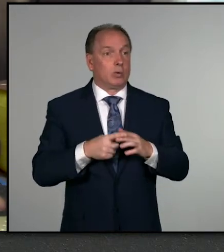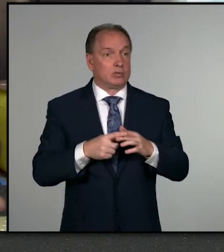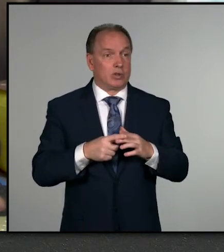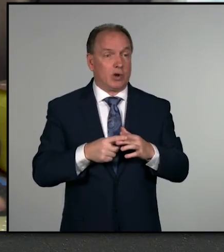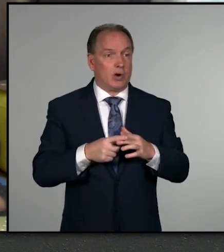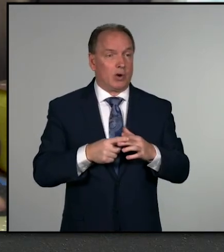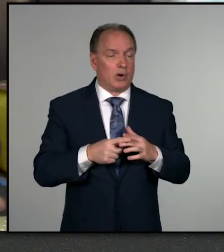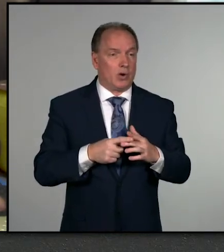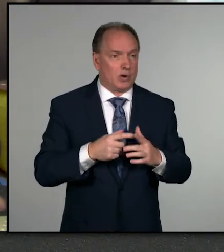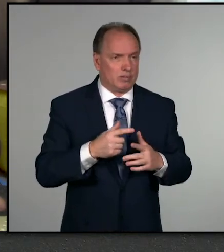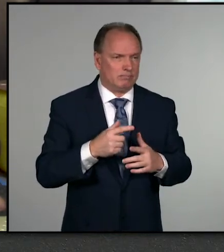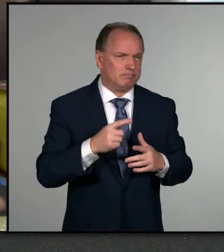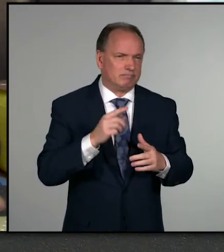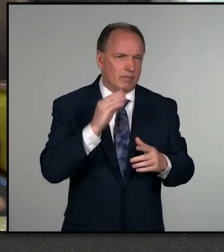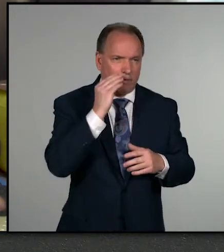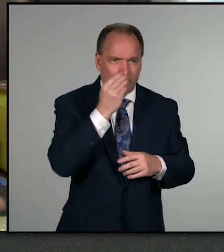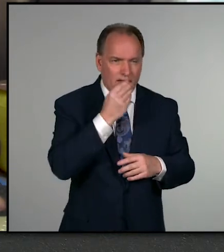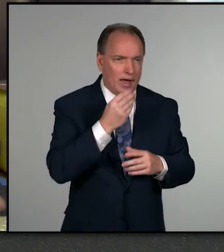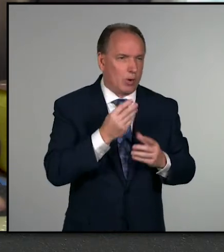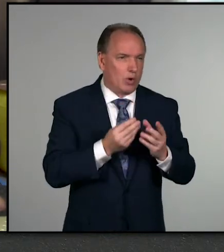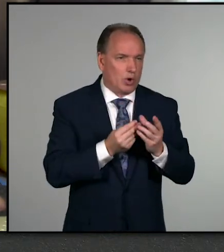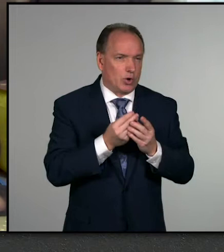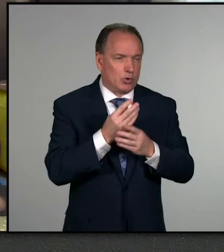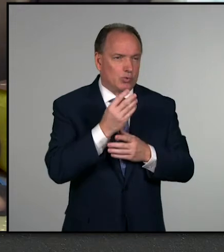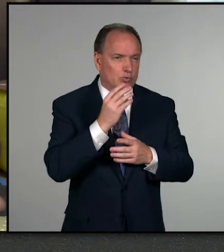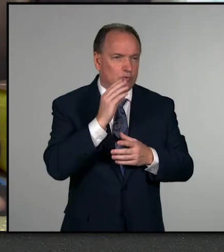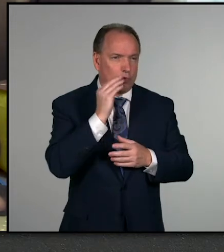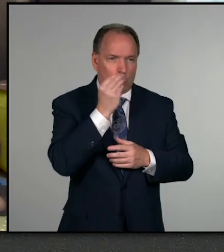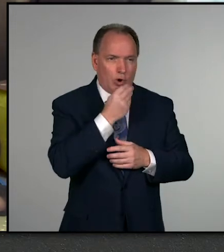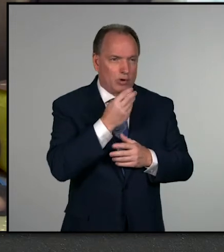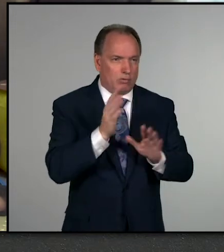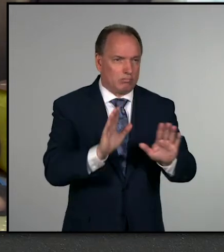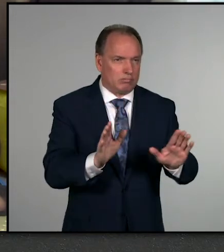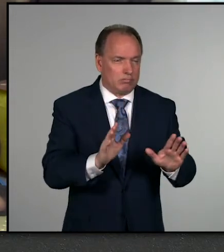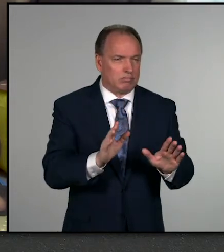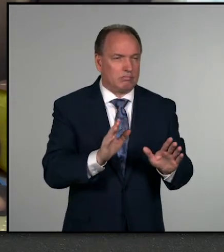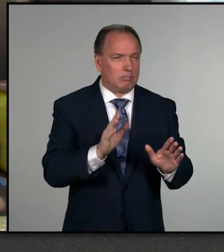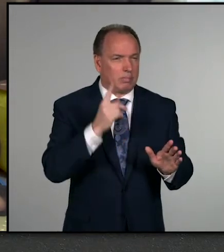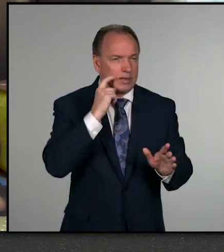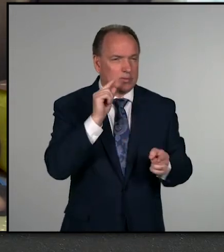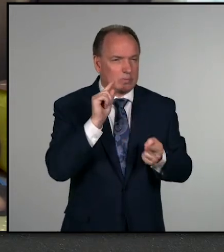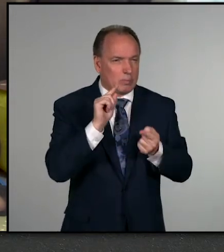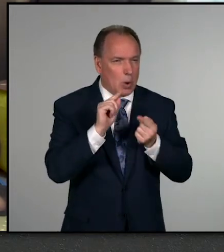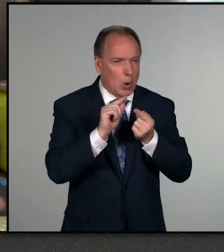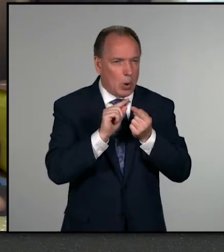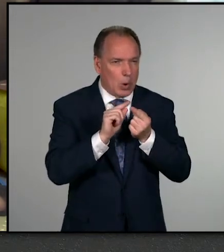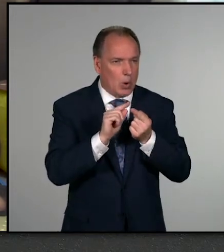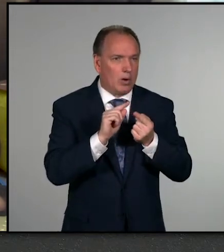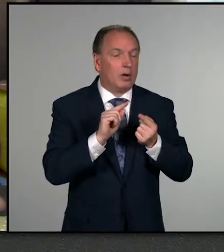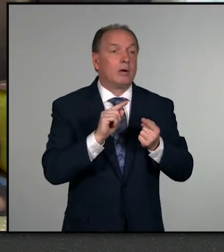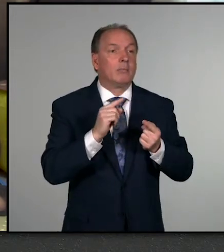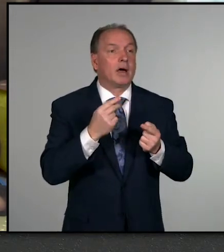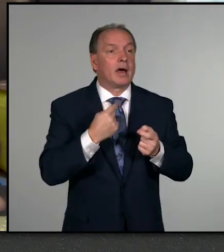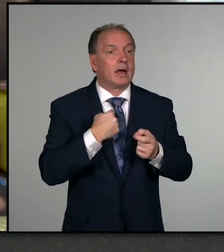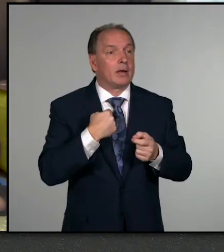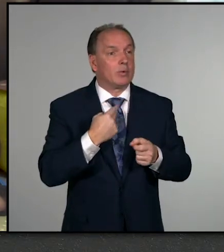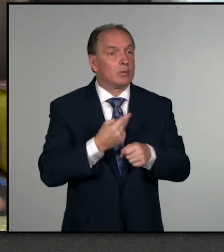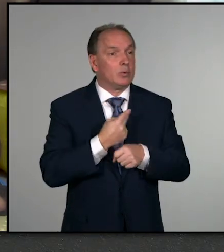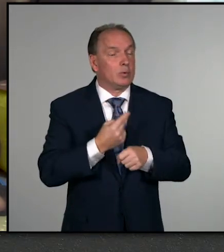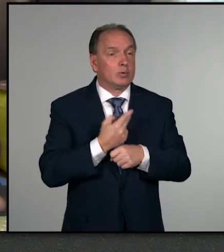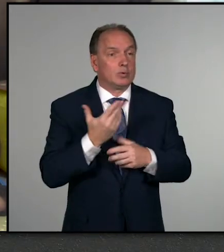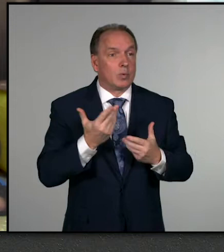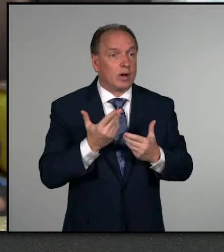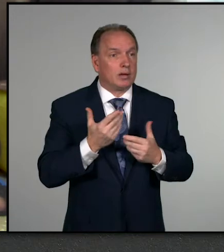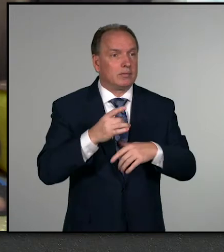start not a flower garden because the flower seeds are so tiny I didn't think you'd be able to see them, but I'm going to